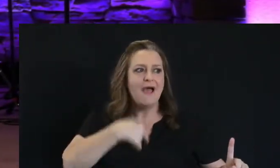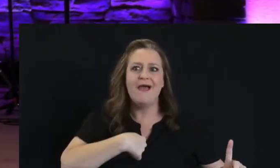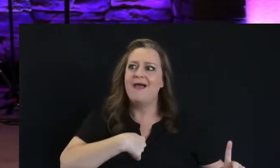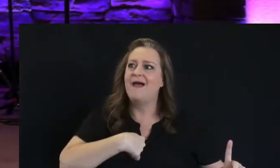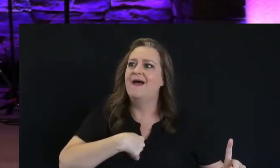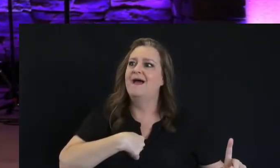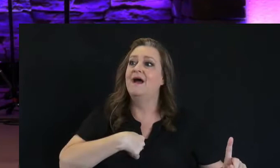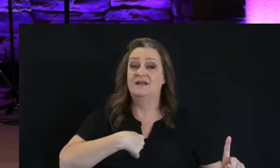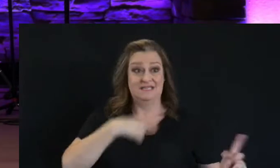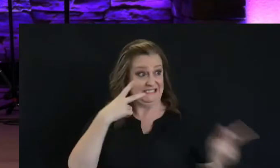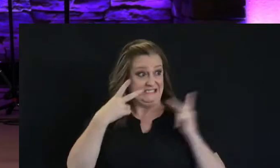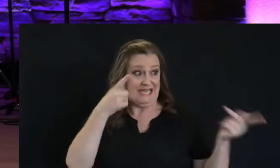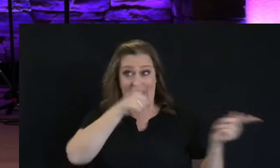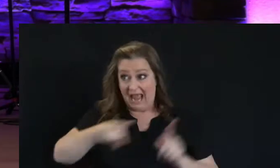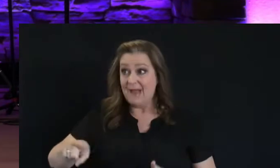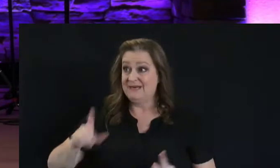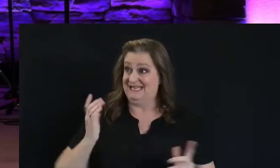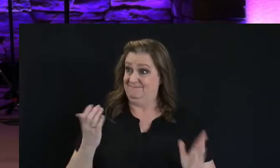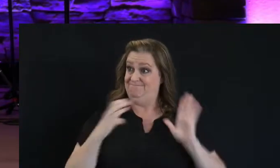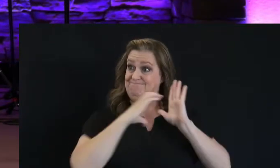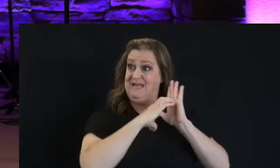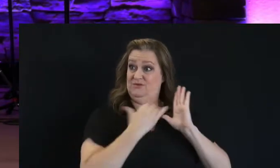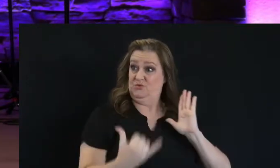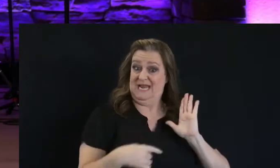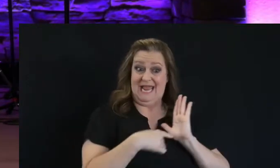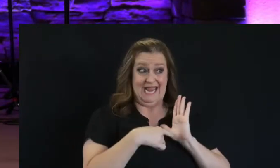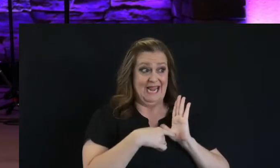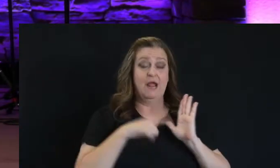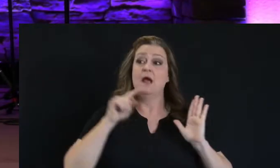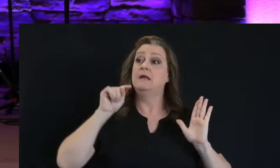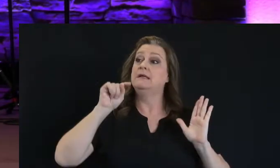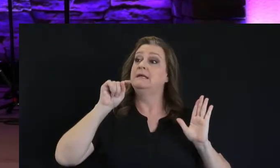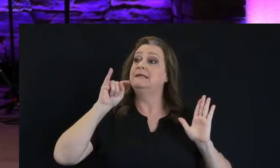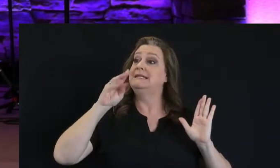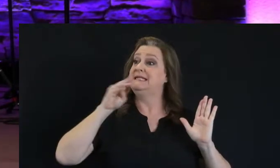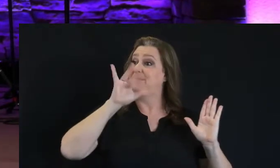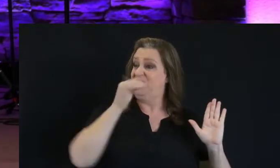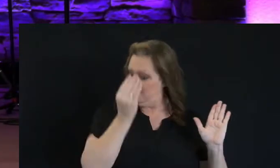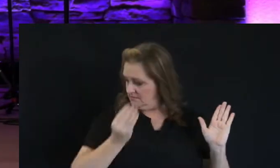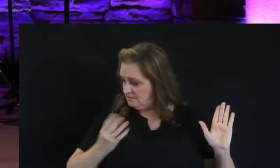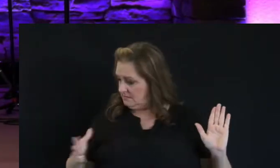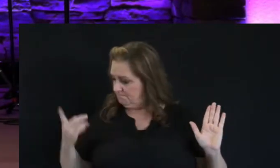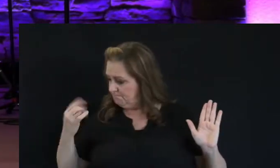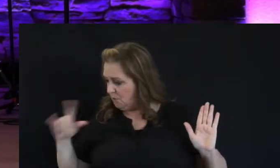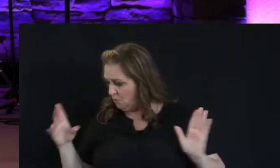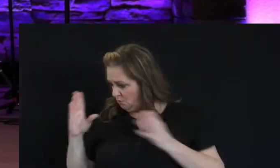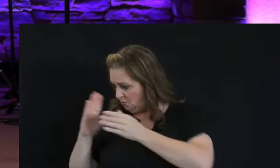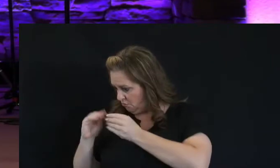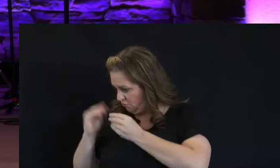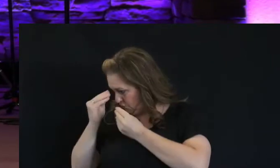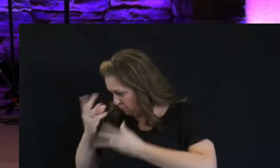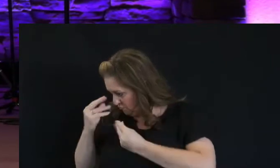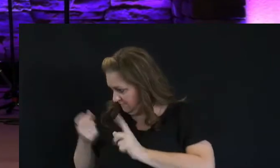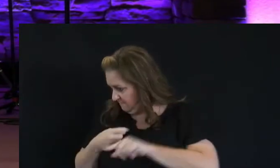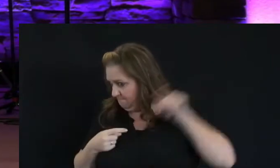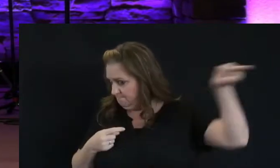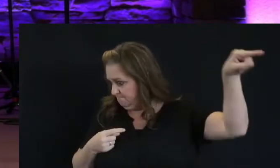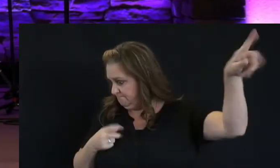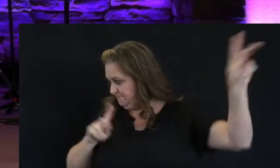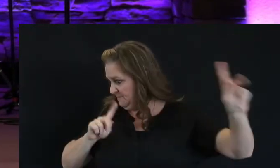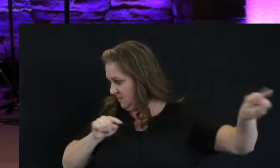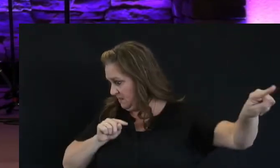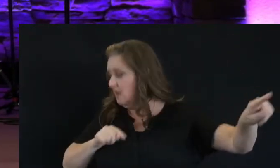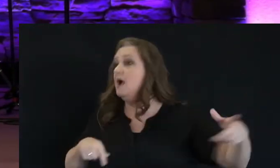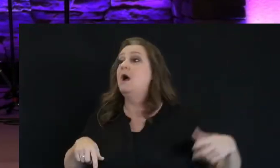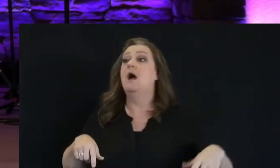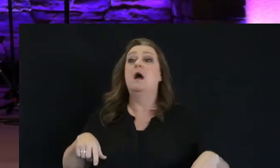That's exactly what we see happening in our passage. Timothy brought Paul news, different kind of news. Listen to this. The